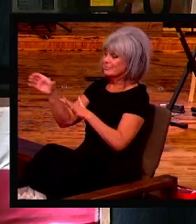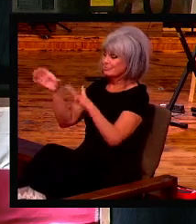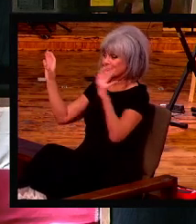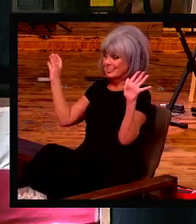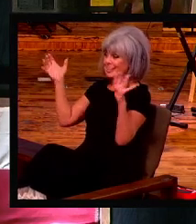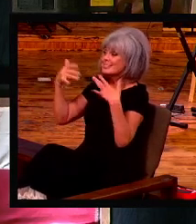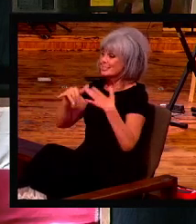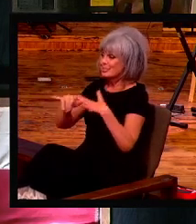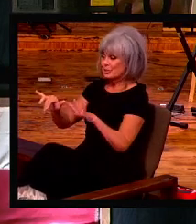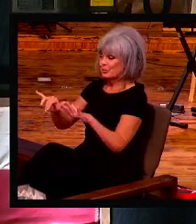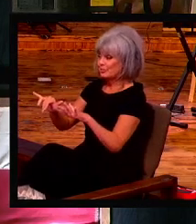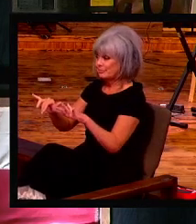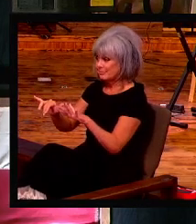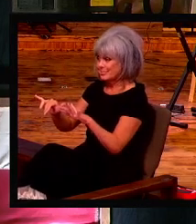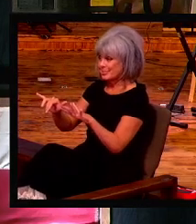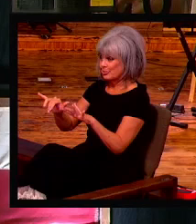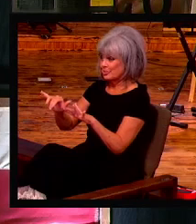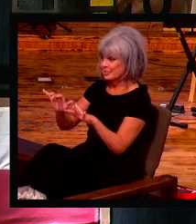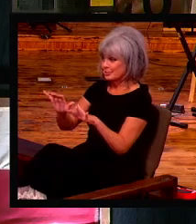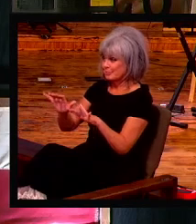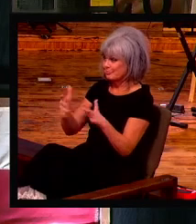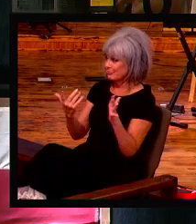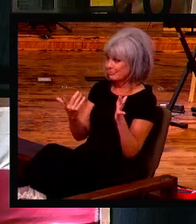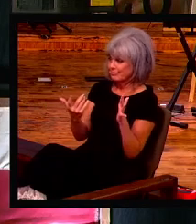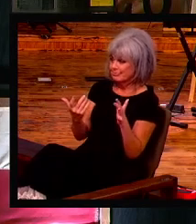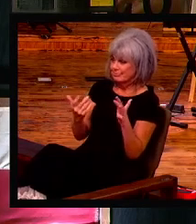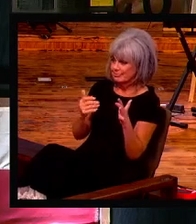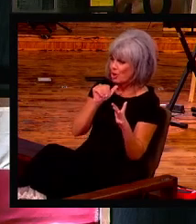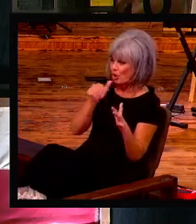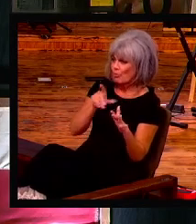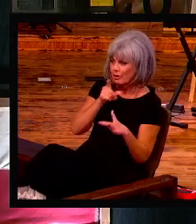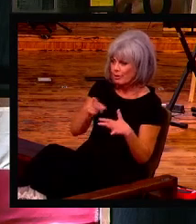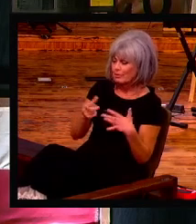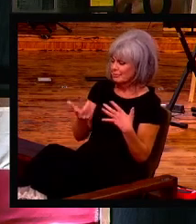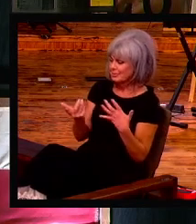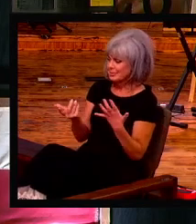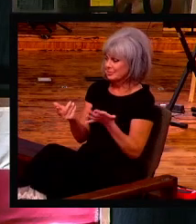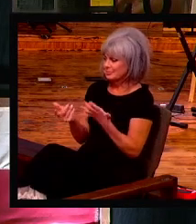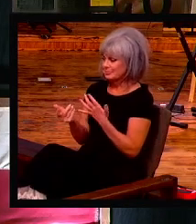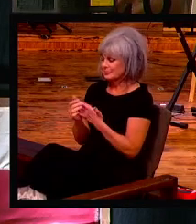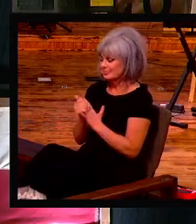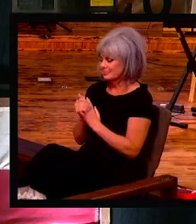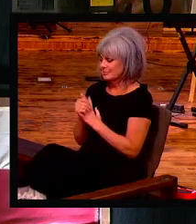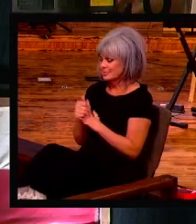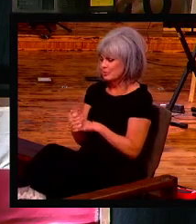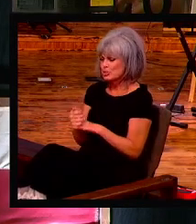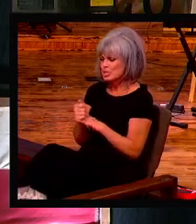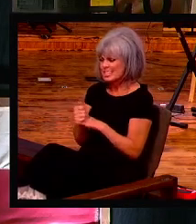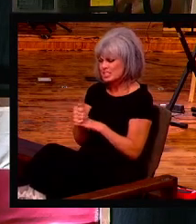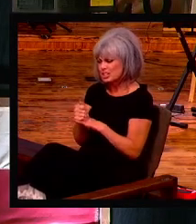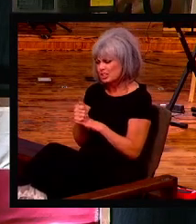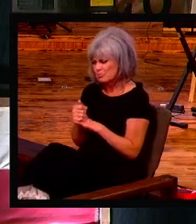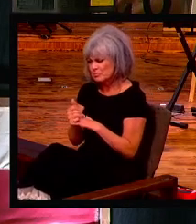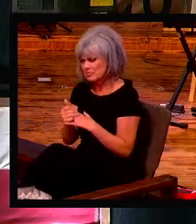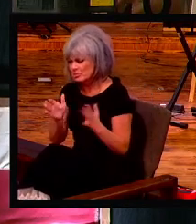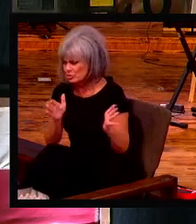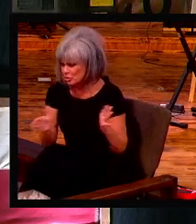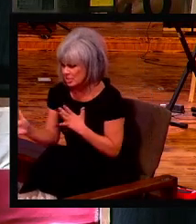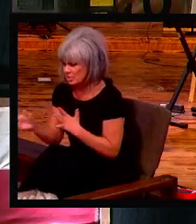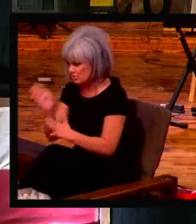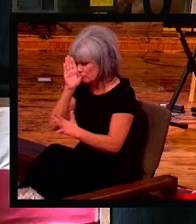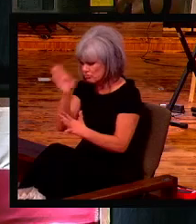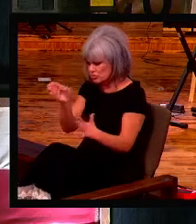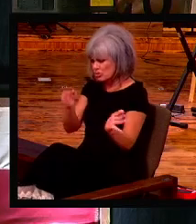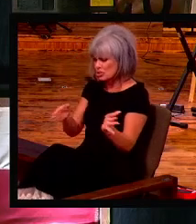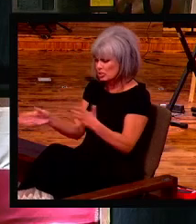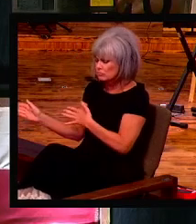was a setup for a comeback. Amen? Amen? So the strategic God that we serve never lost a battle. So I want to